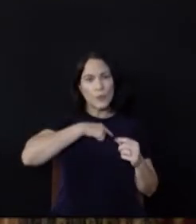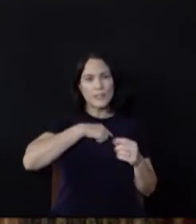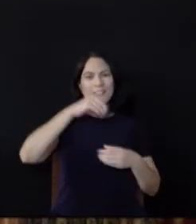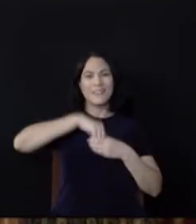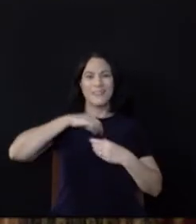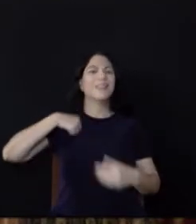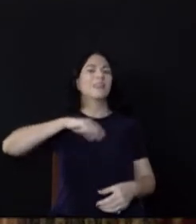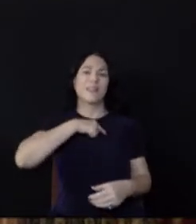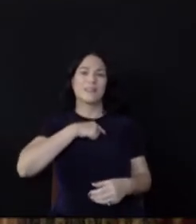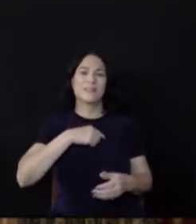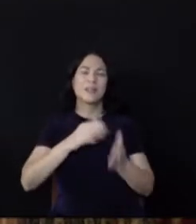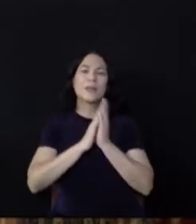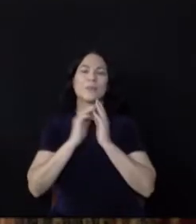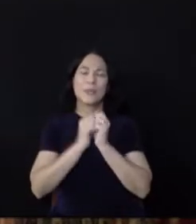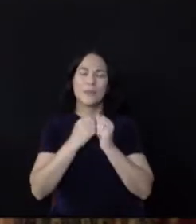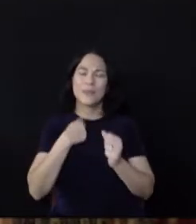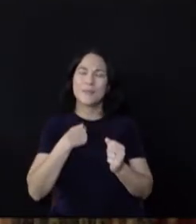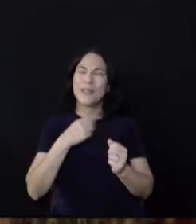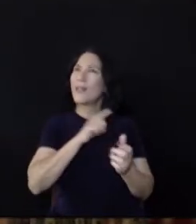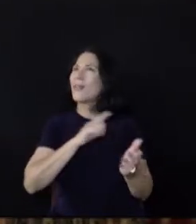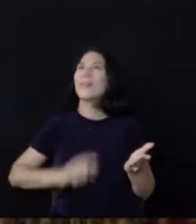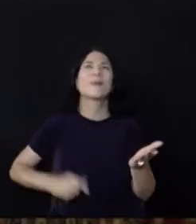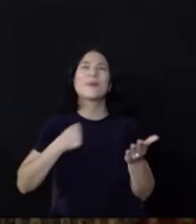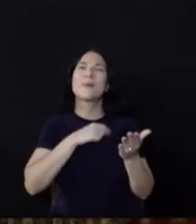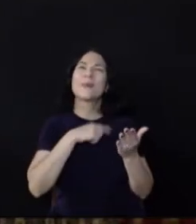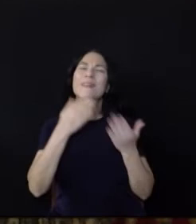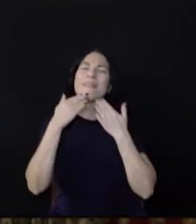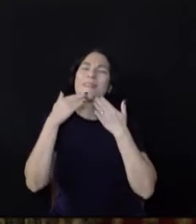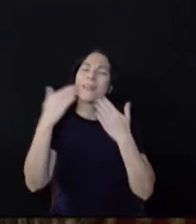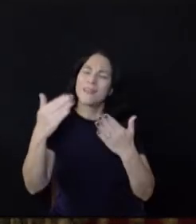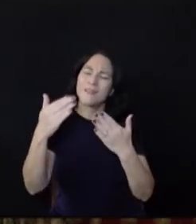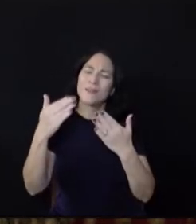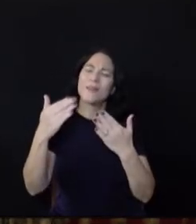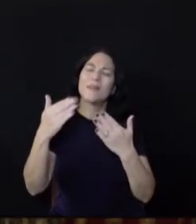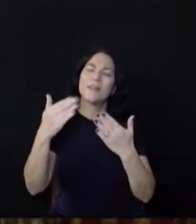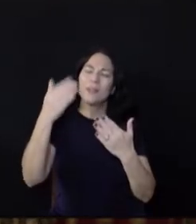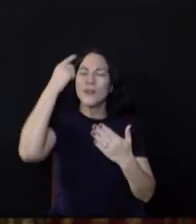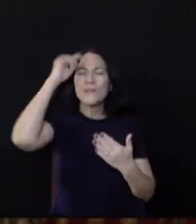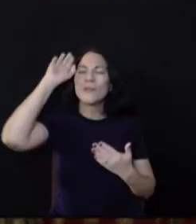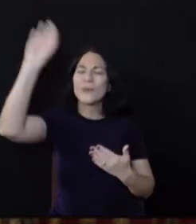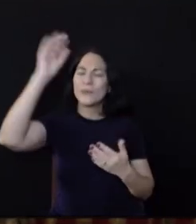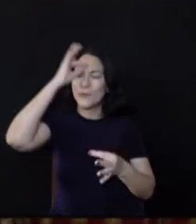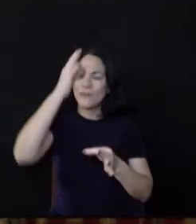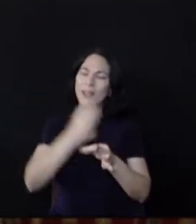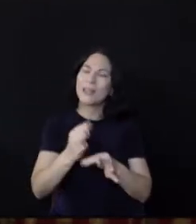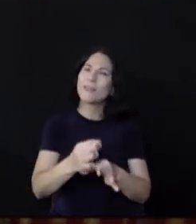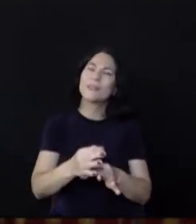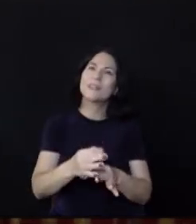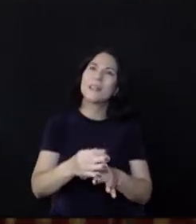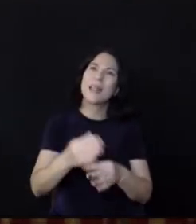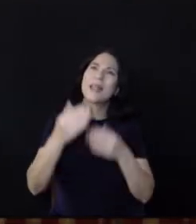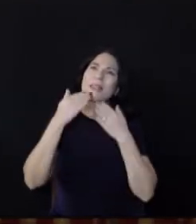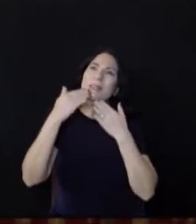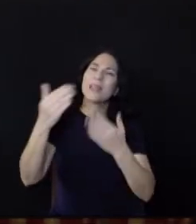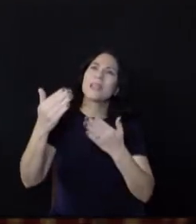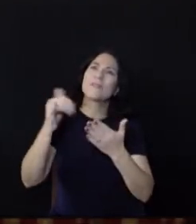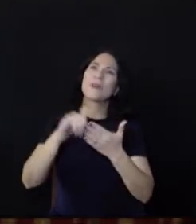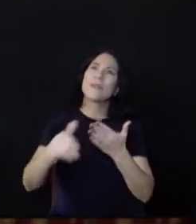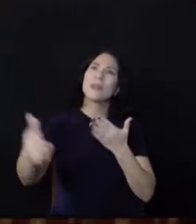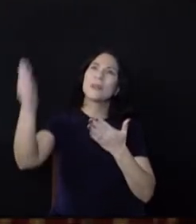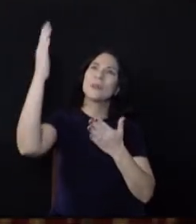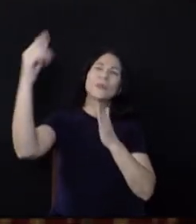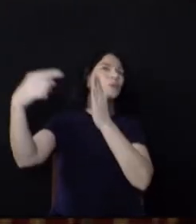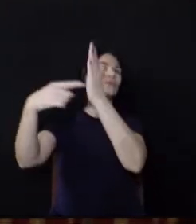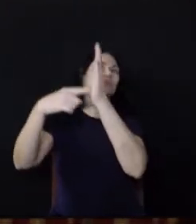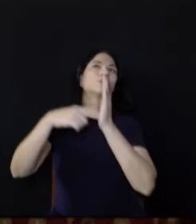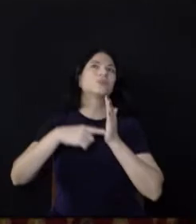you pray with me? Lord, we are grateful. We are thankful for your faithfulness, thankful for who you have revealed